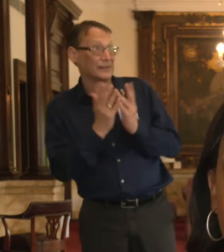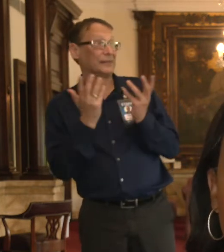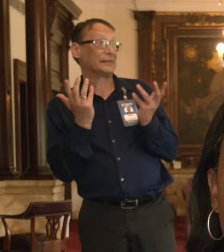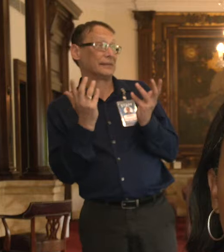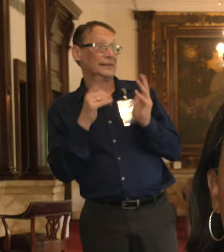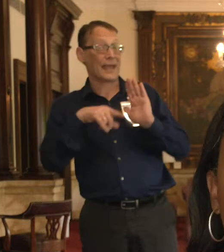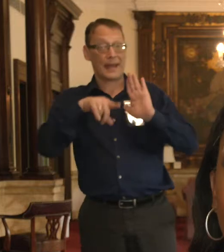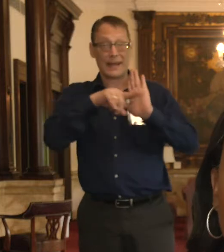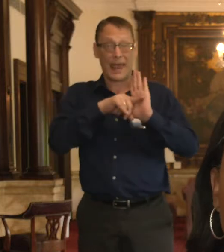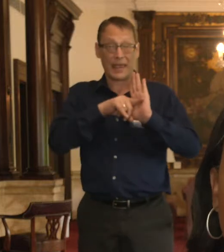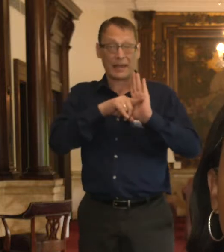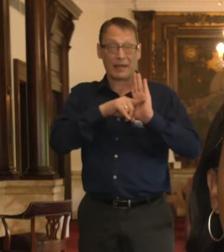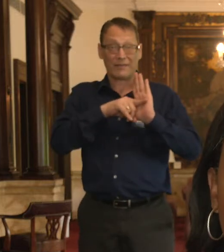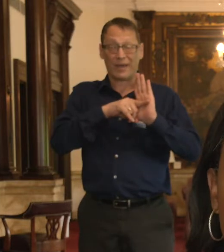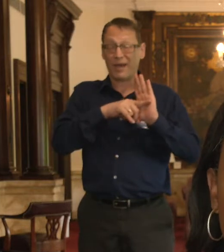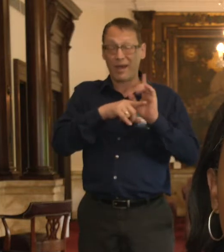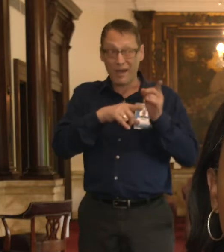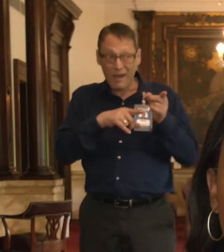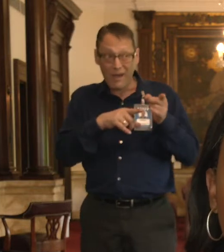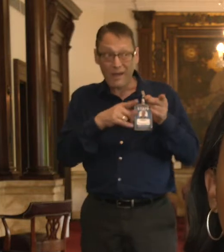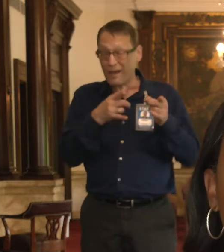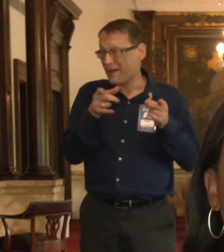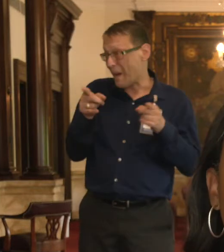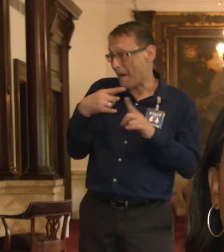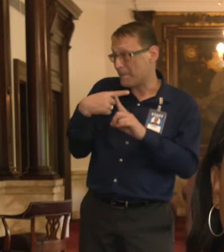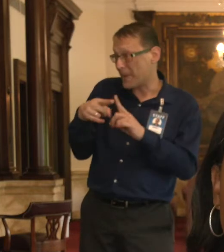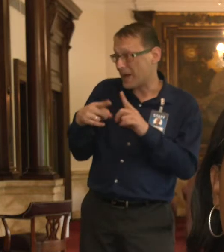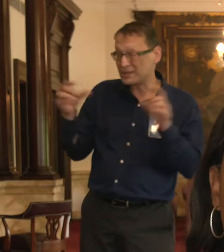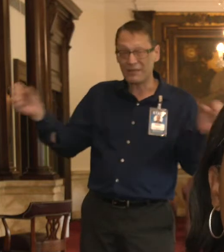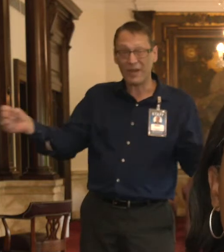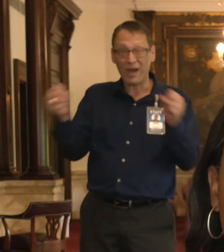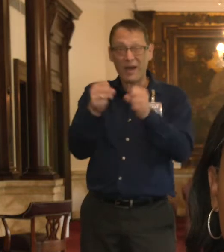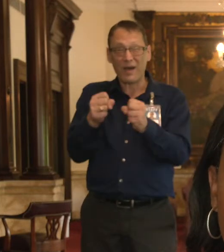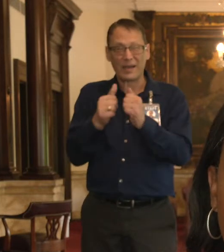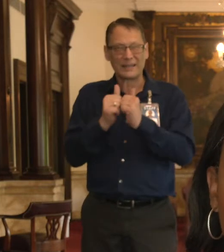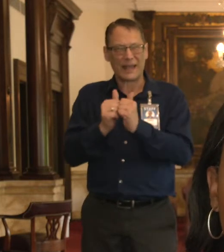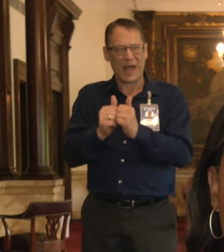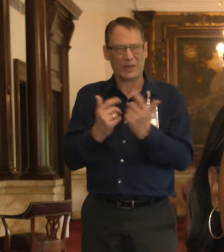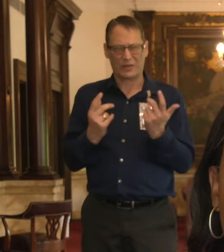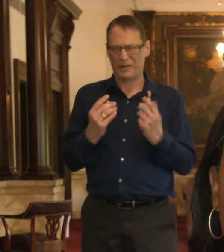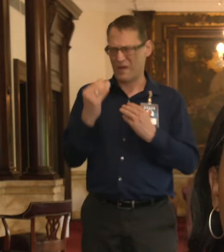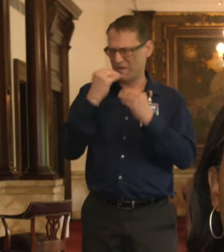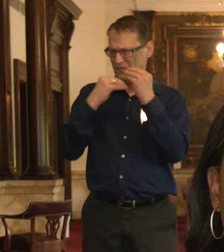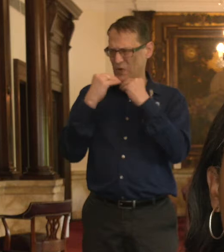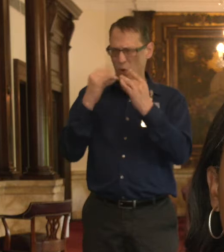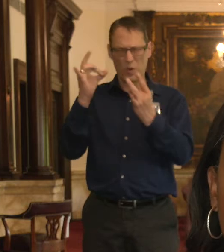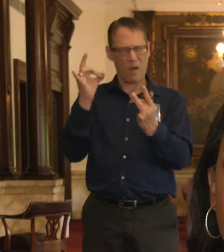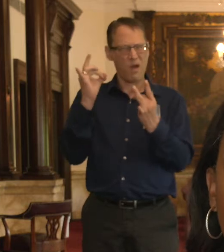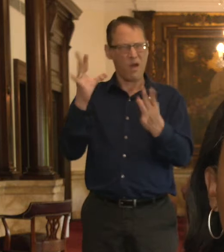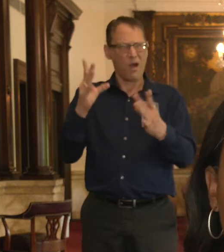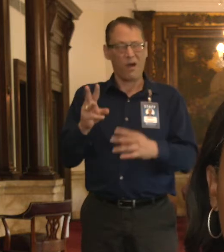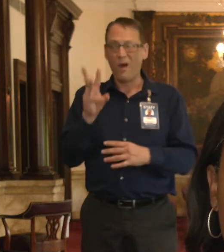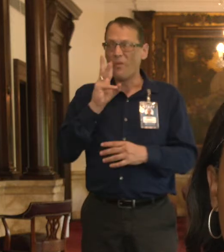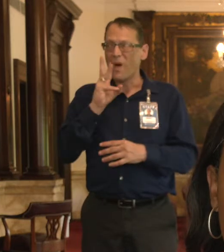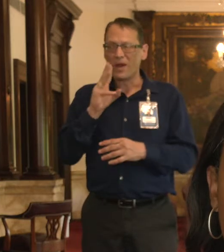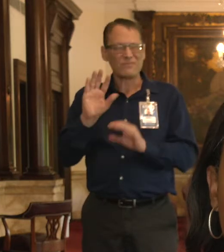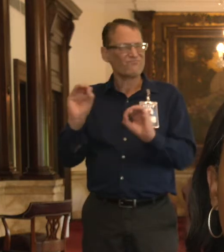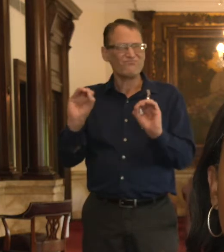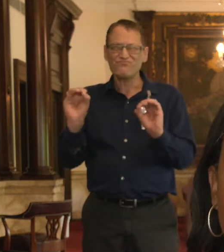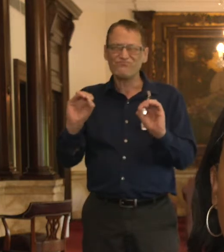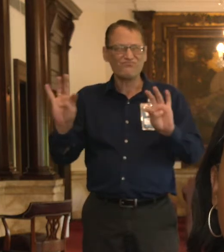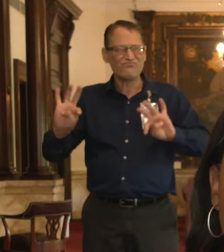still kept in cells with those who tested positive. They had substandard food, lack of running water, and other